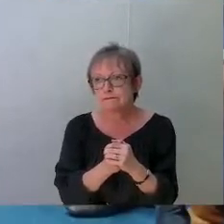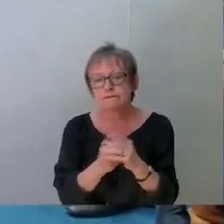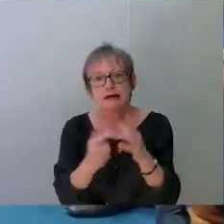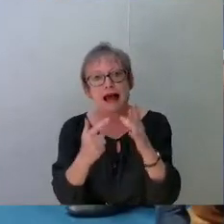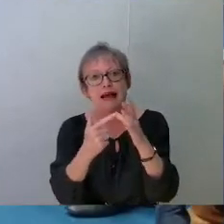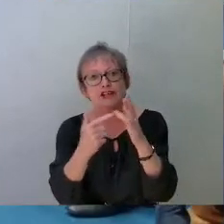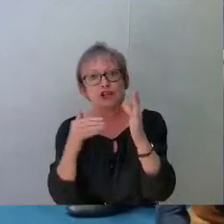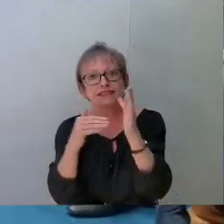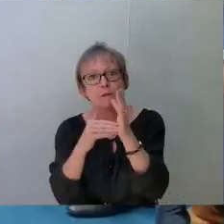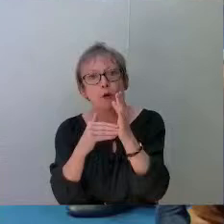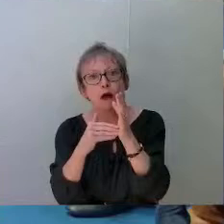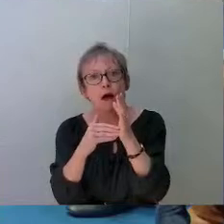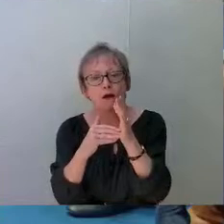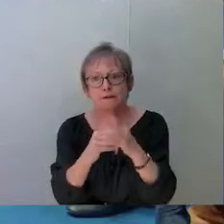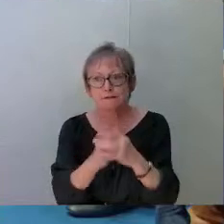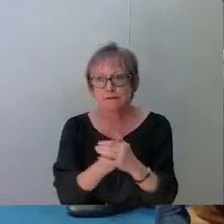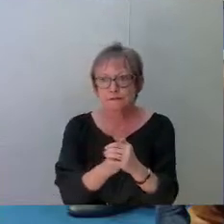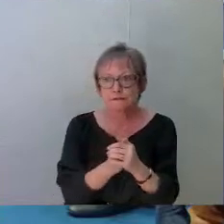Ashley Zimunya.